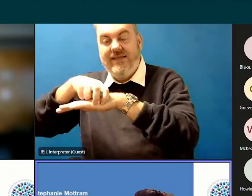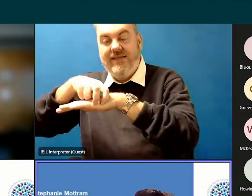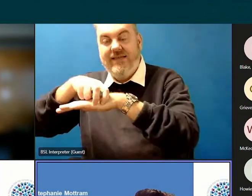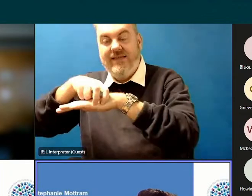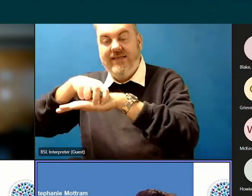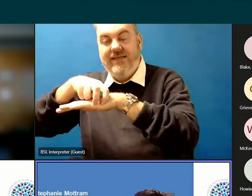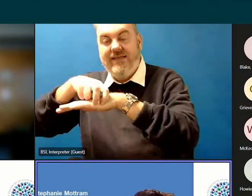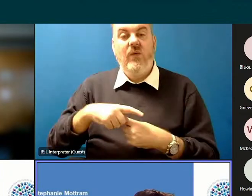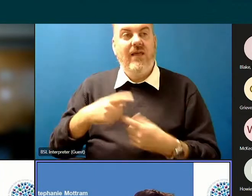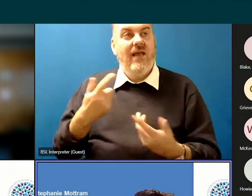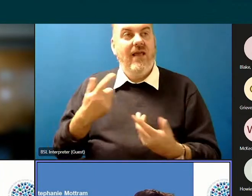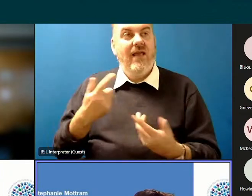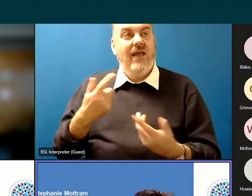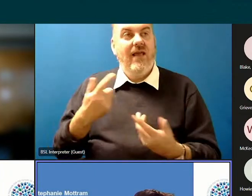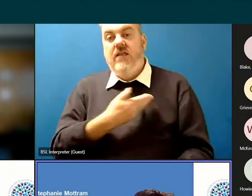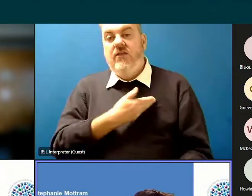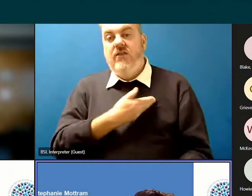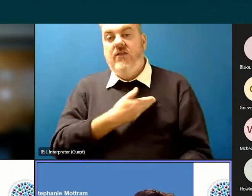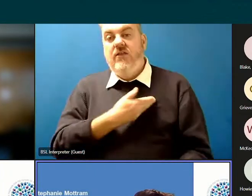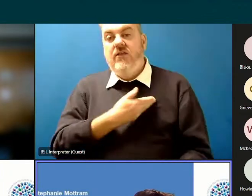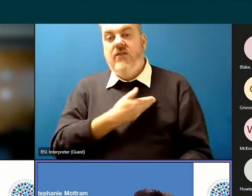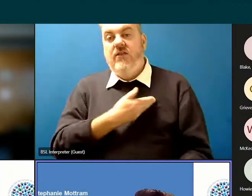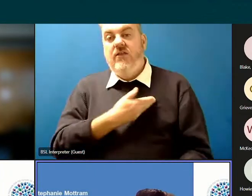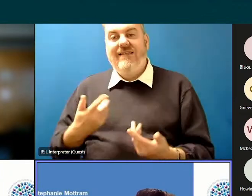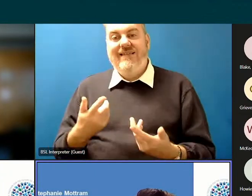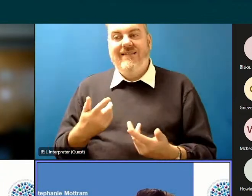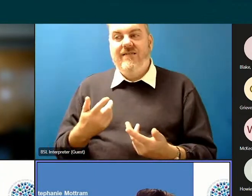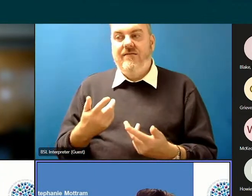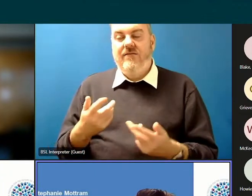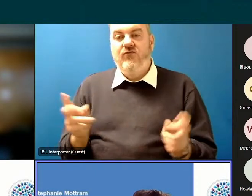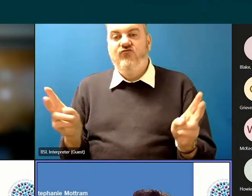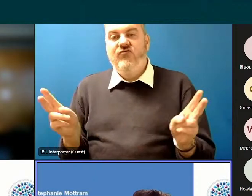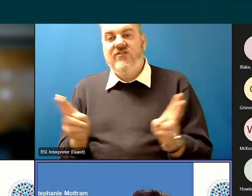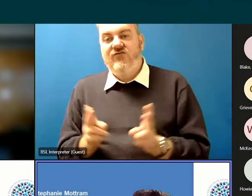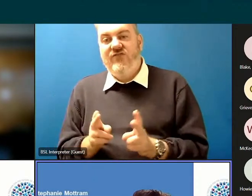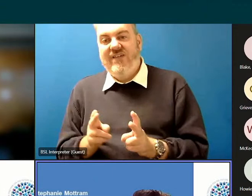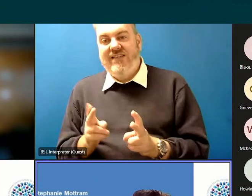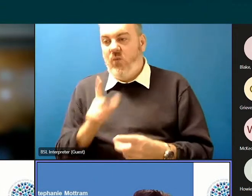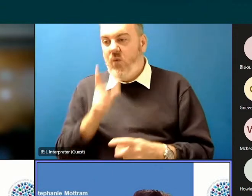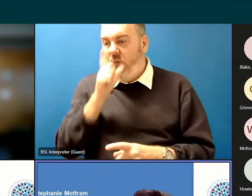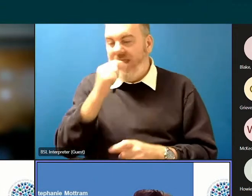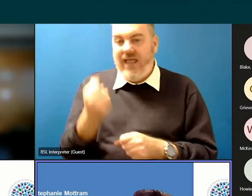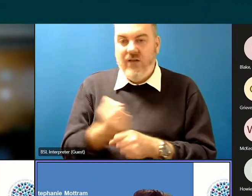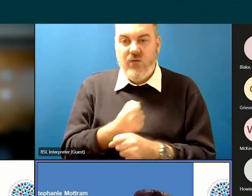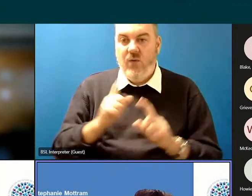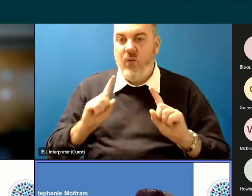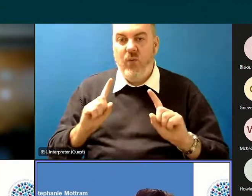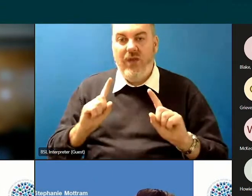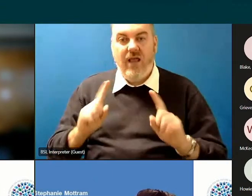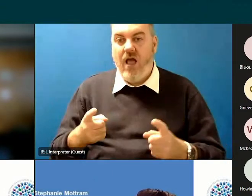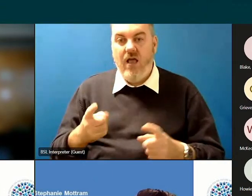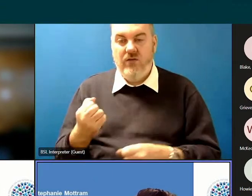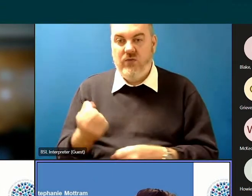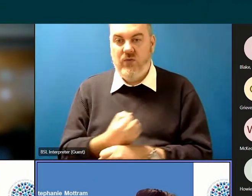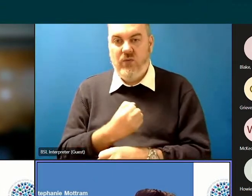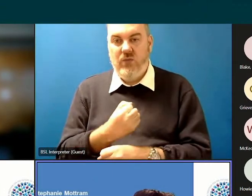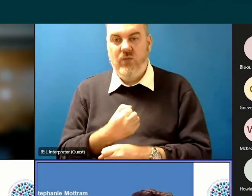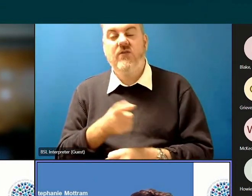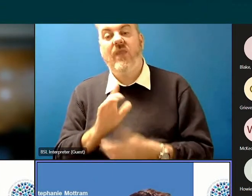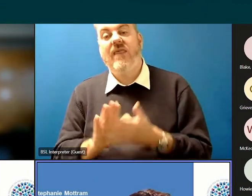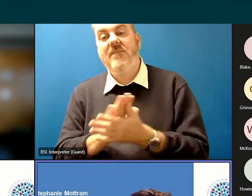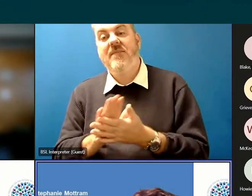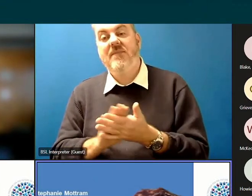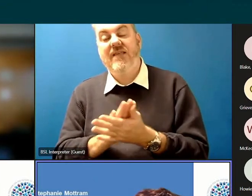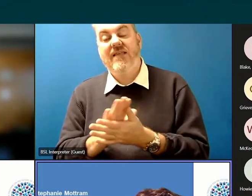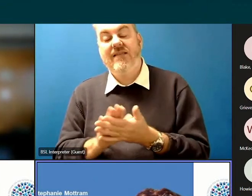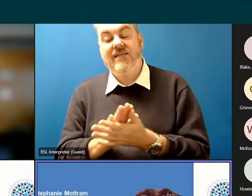providers restricts the ability around about that, and whereby you might have equipment that needs two carers.